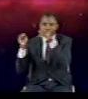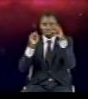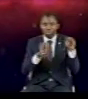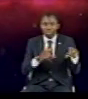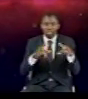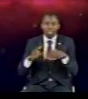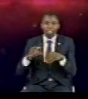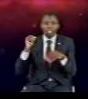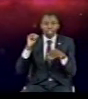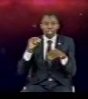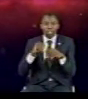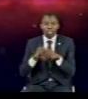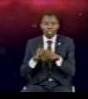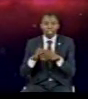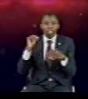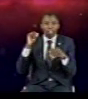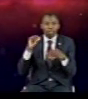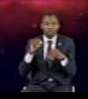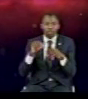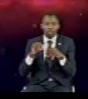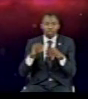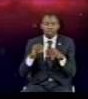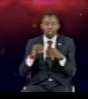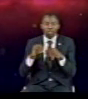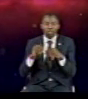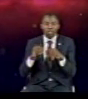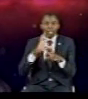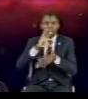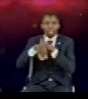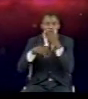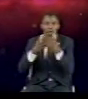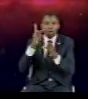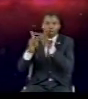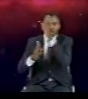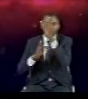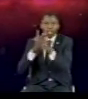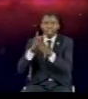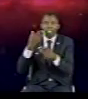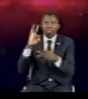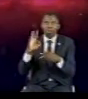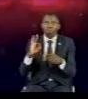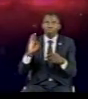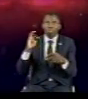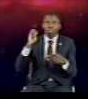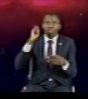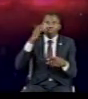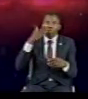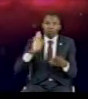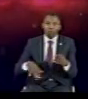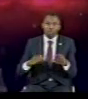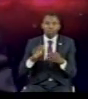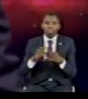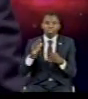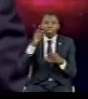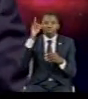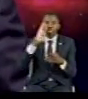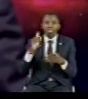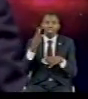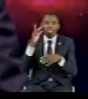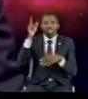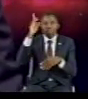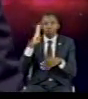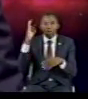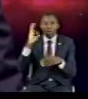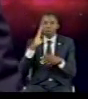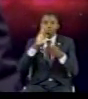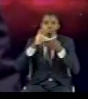banditry, in marauders, and all kinds of evil all across the place. You are the God of peace. Your name is